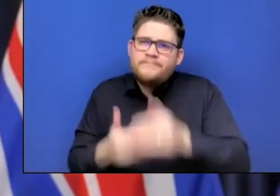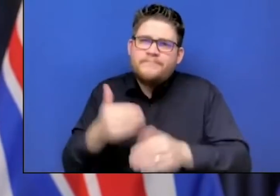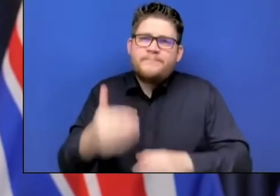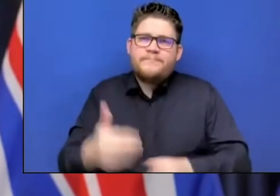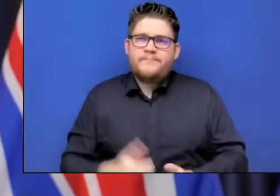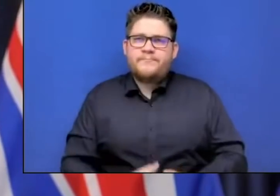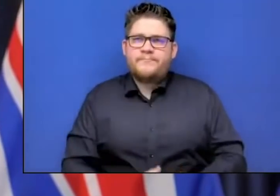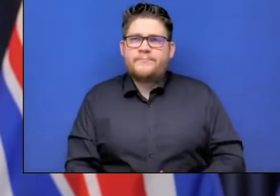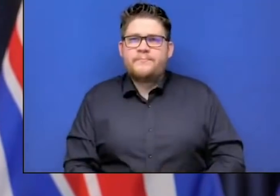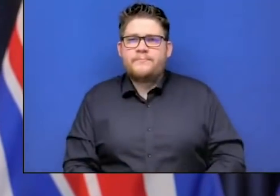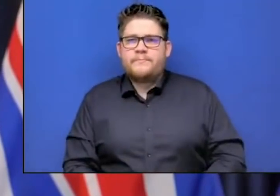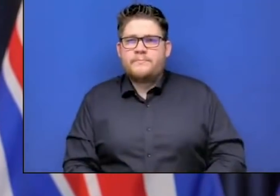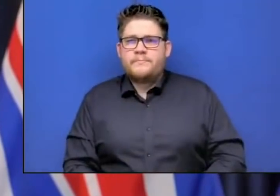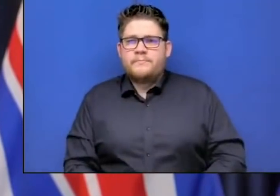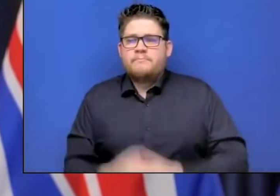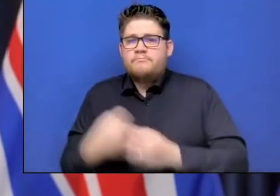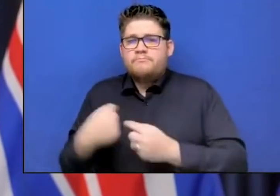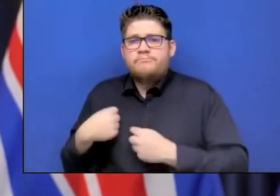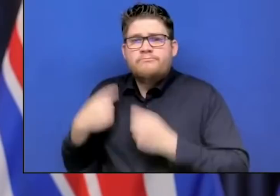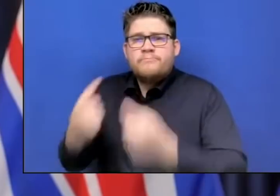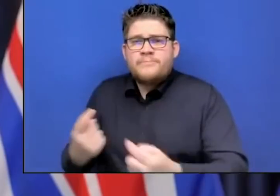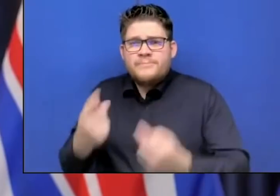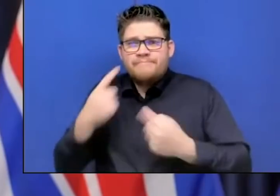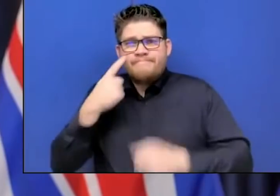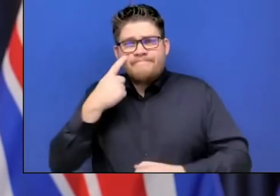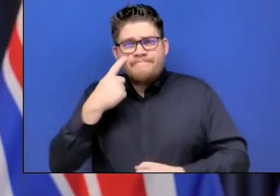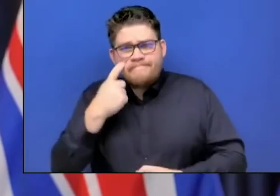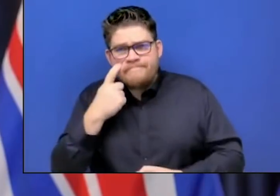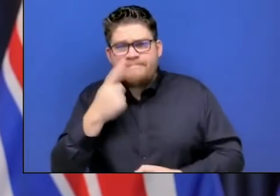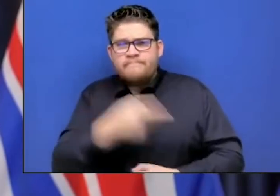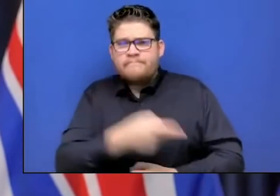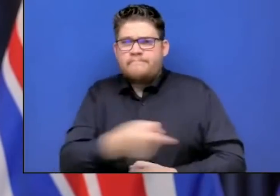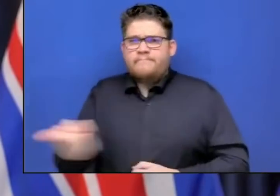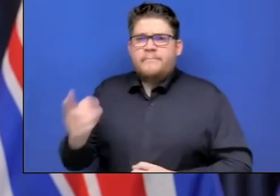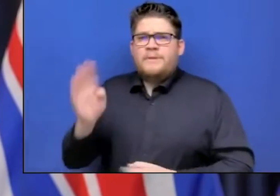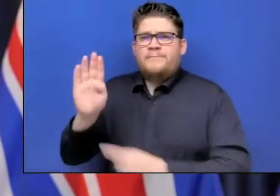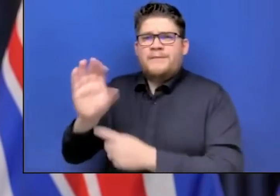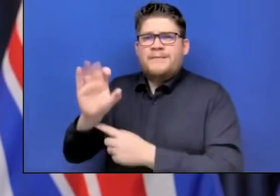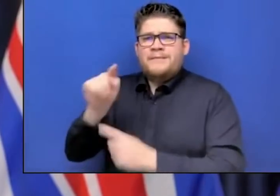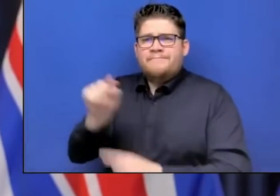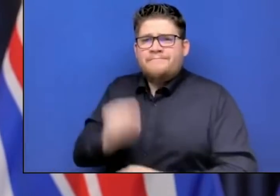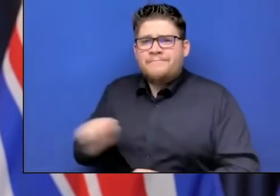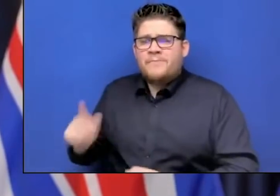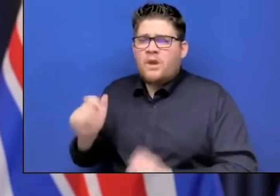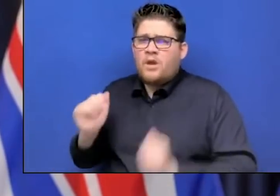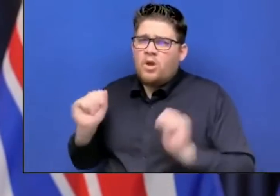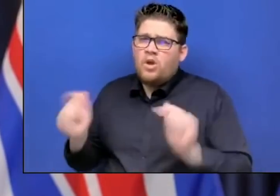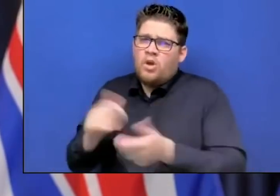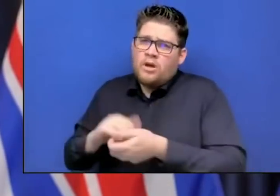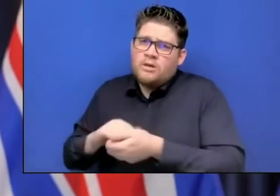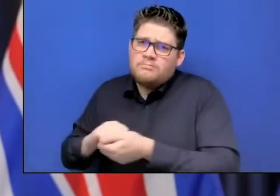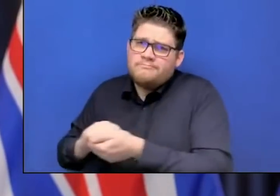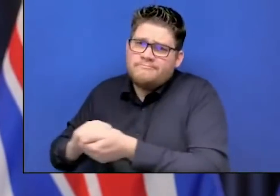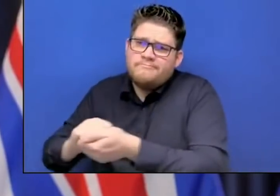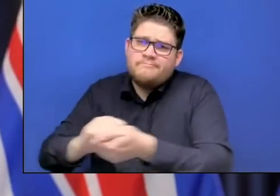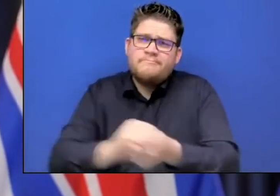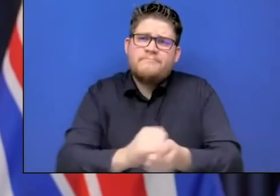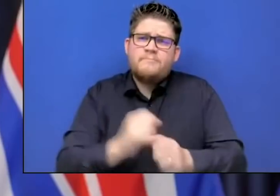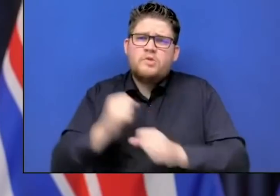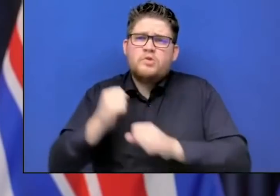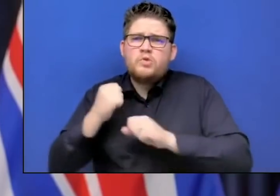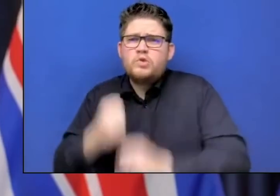yet we are seeing firsthand the strength and resilience of the people of this province and the efforts in communities to protect and support one